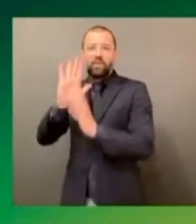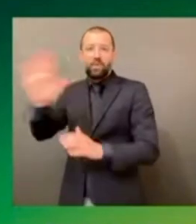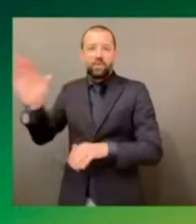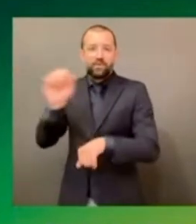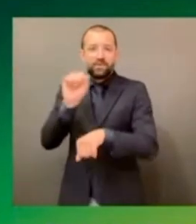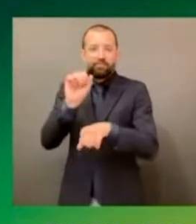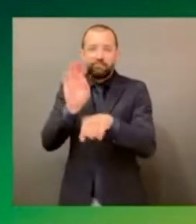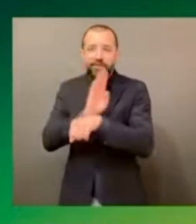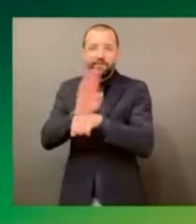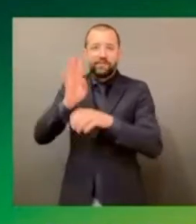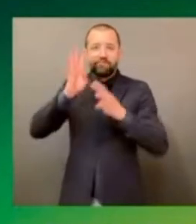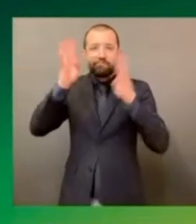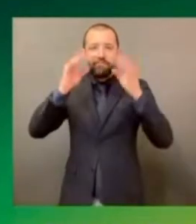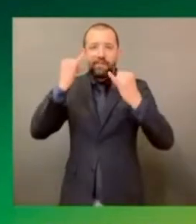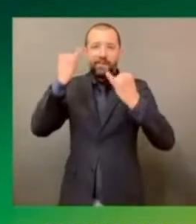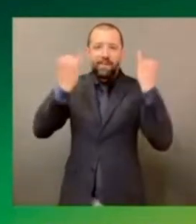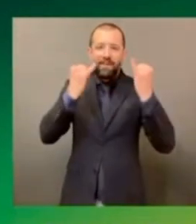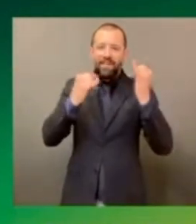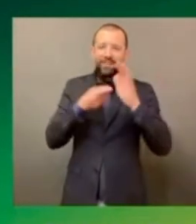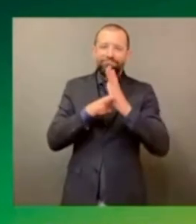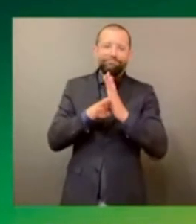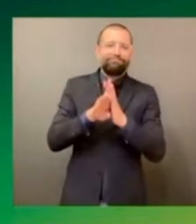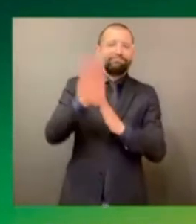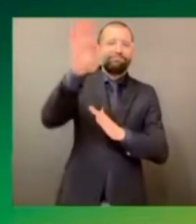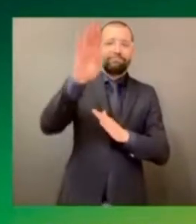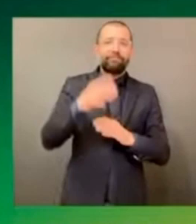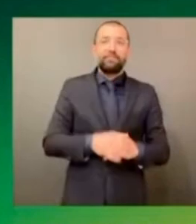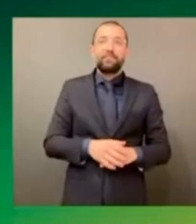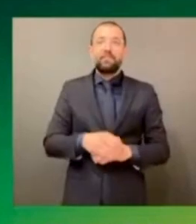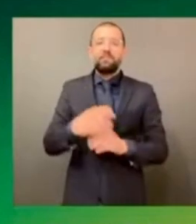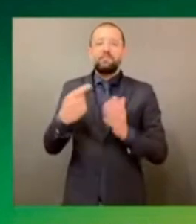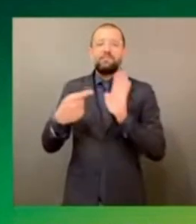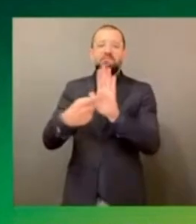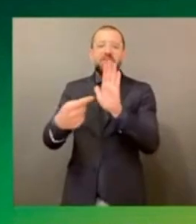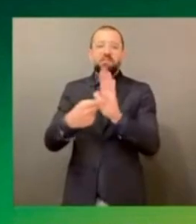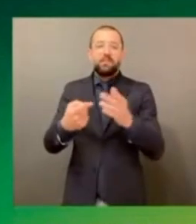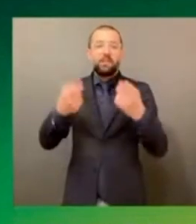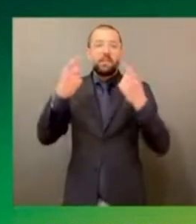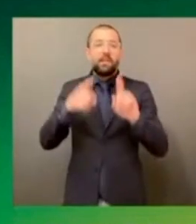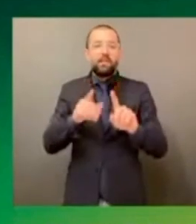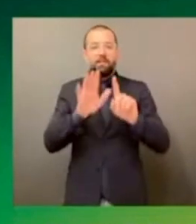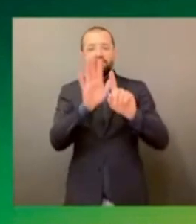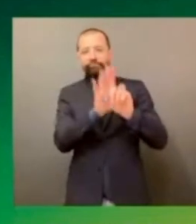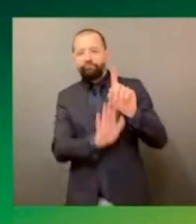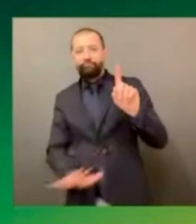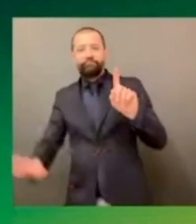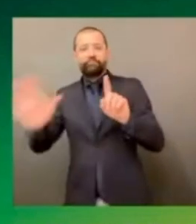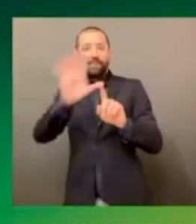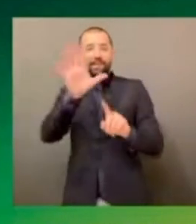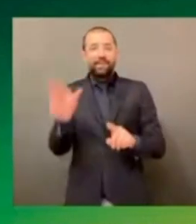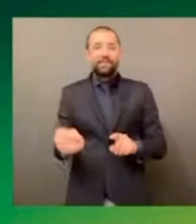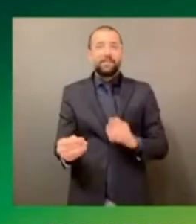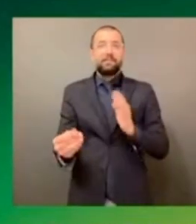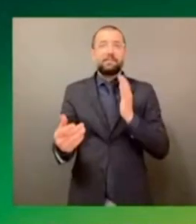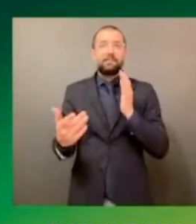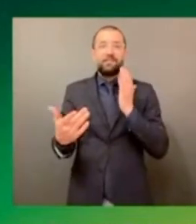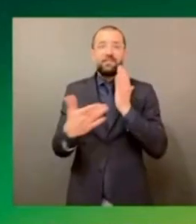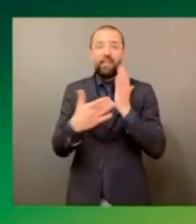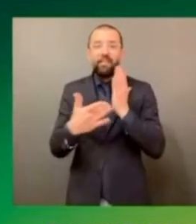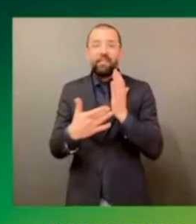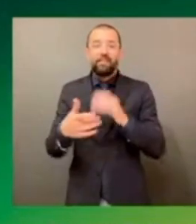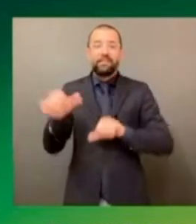for example, at what is happening across the continent in technology,